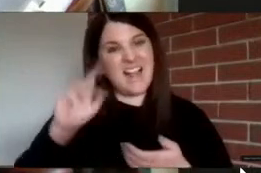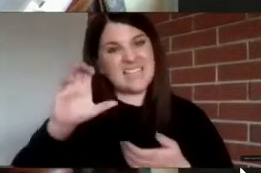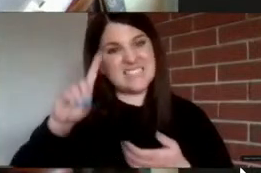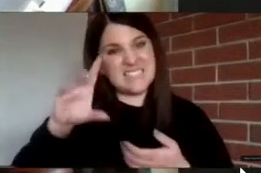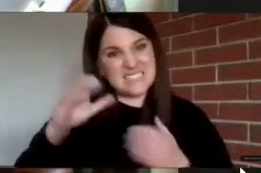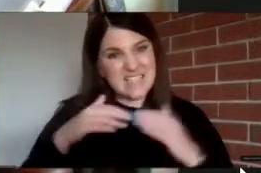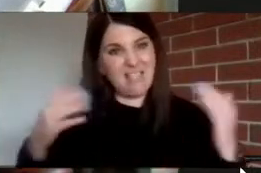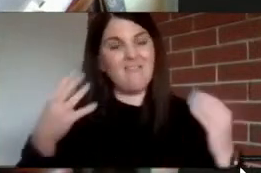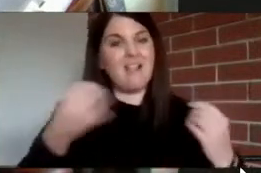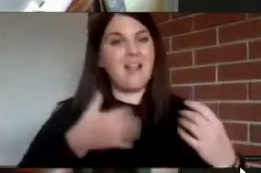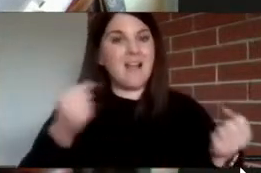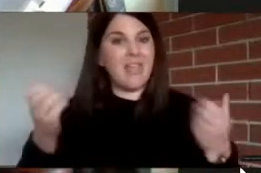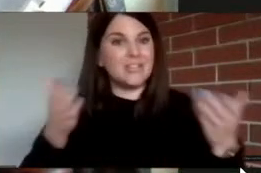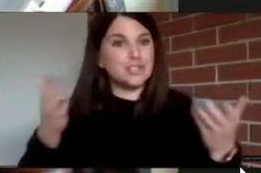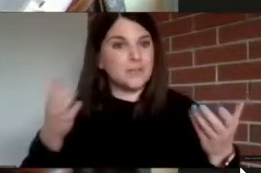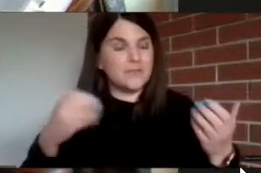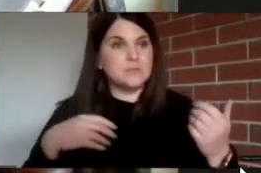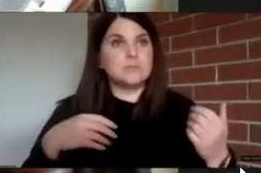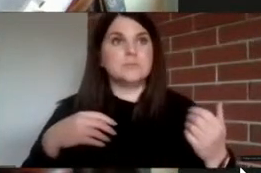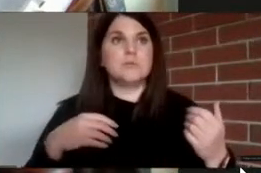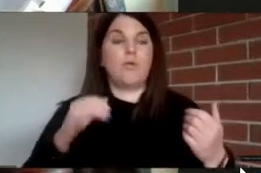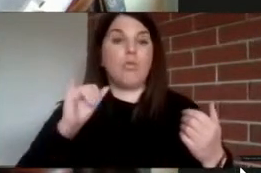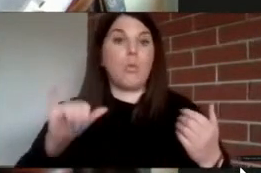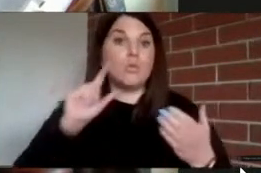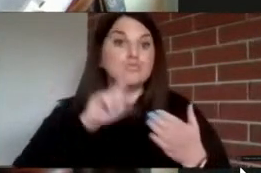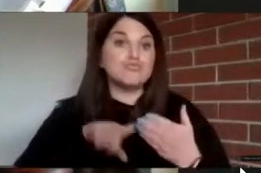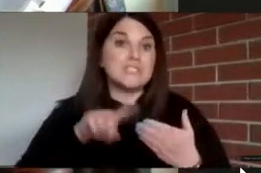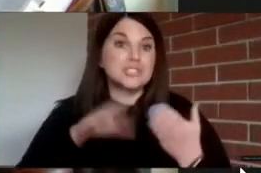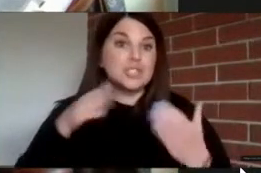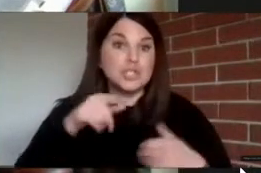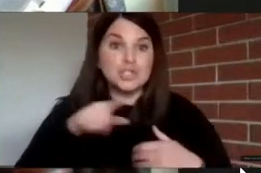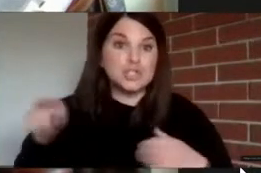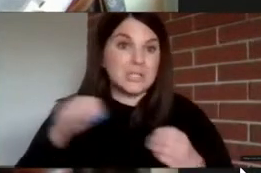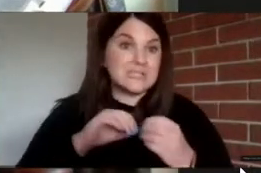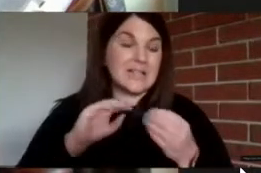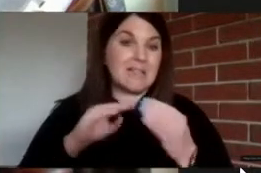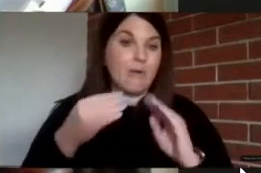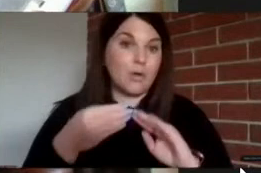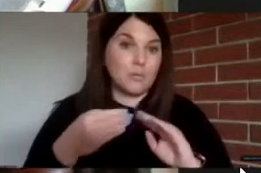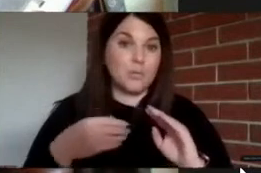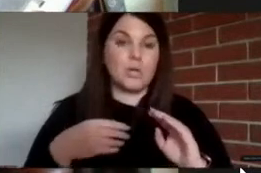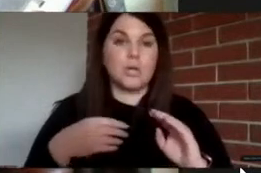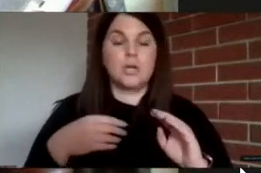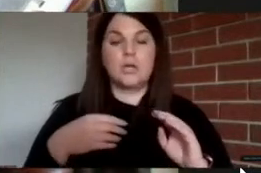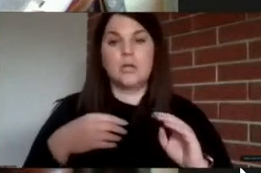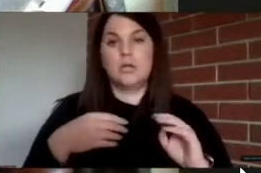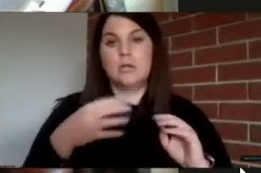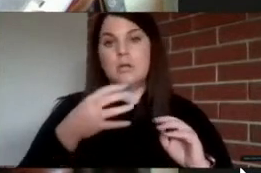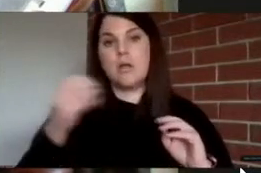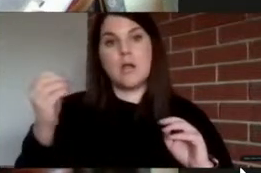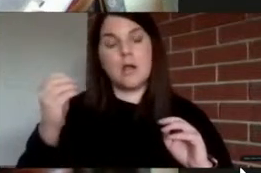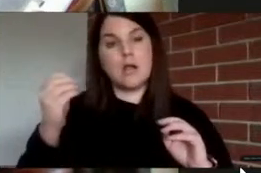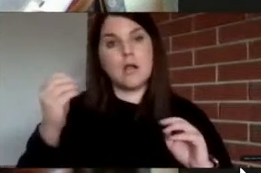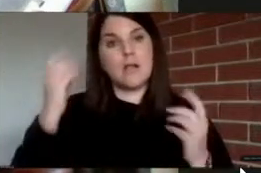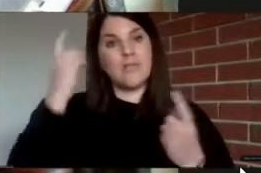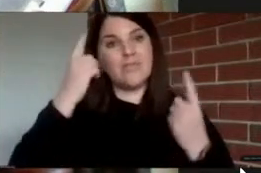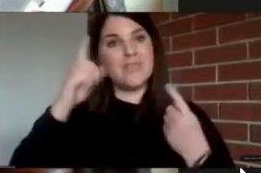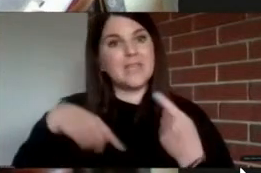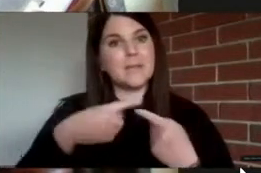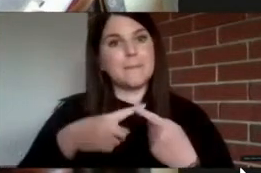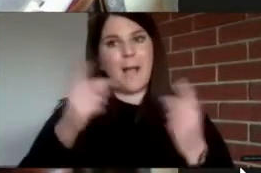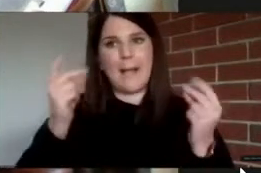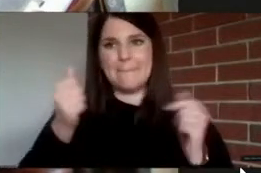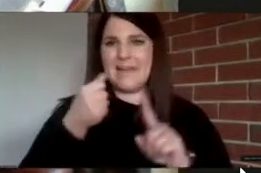Health Service, that these researchers out in the community, as well as thinking about immediate